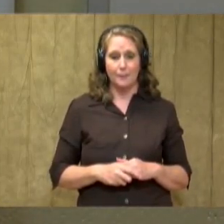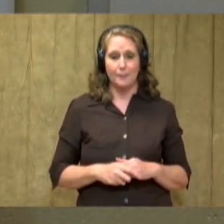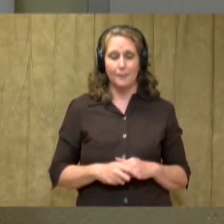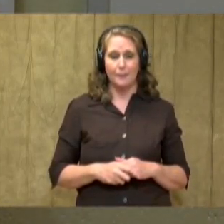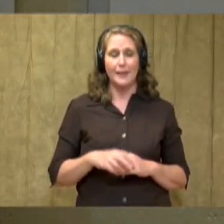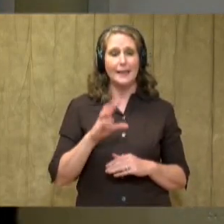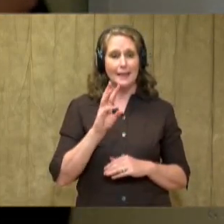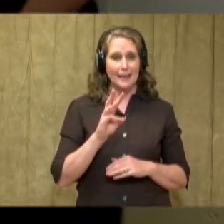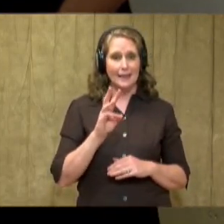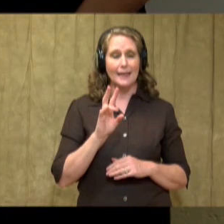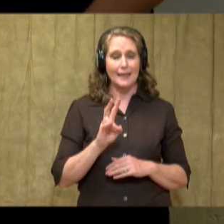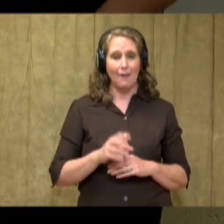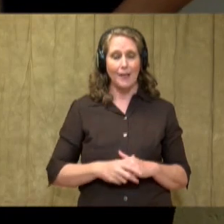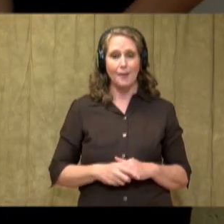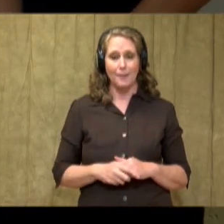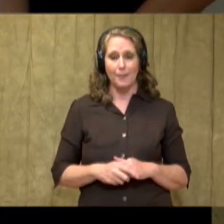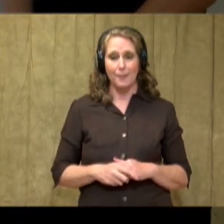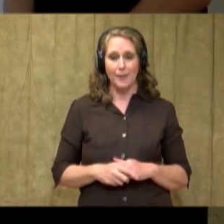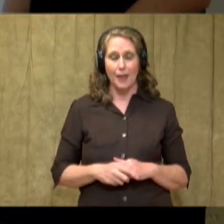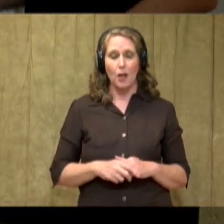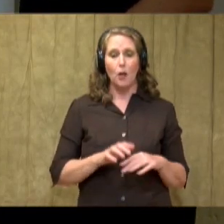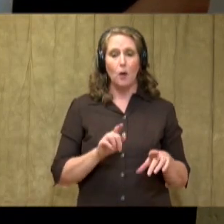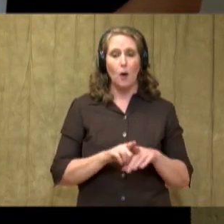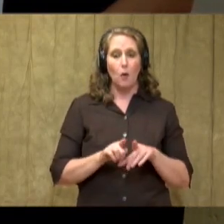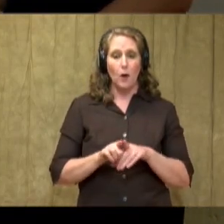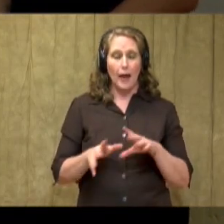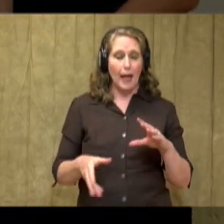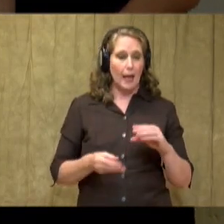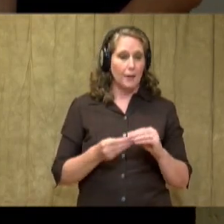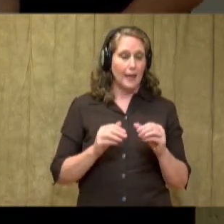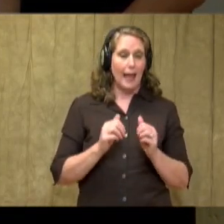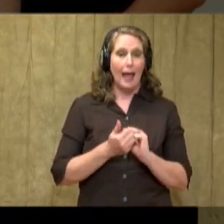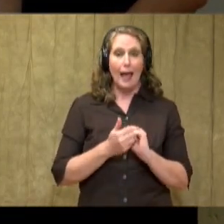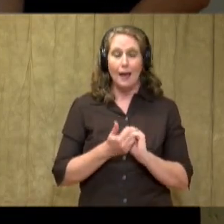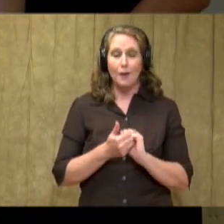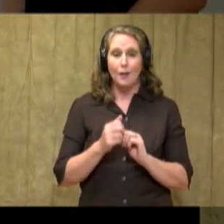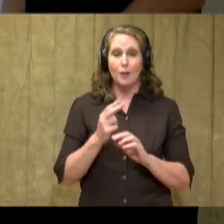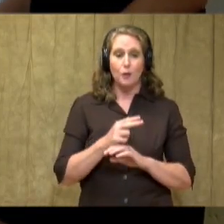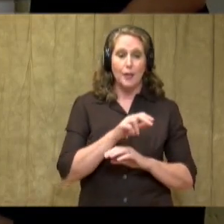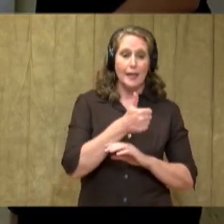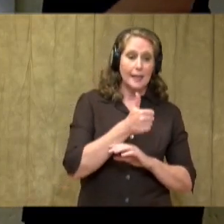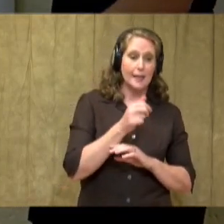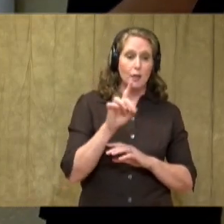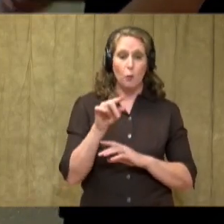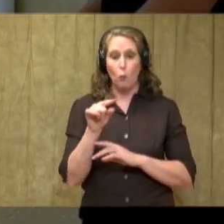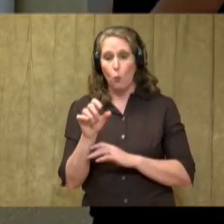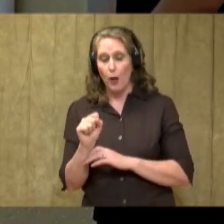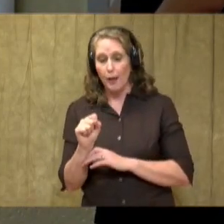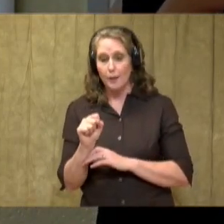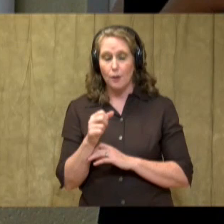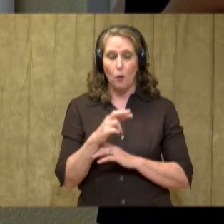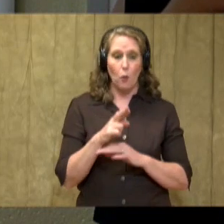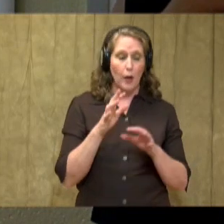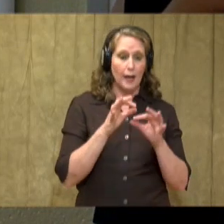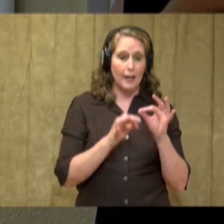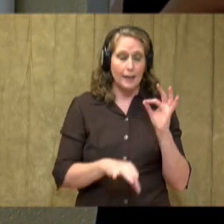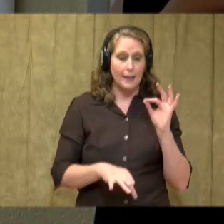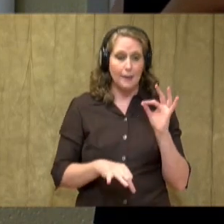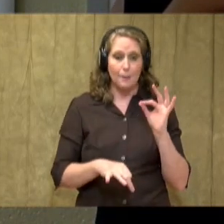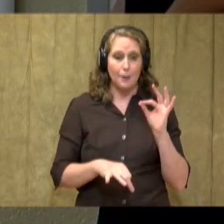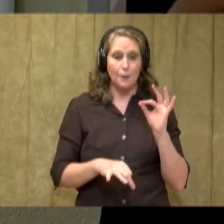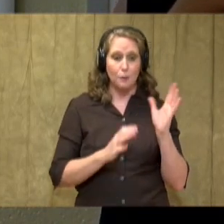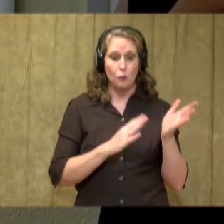67. We could have also added this by using our tens and ones or a simple version of